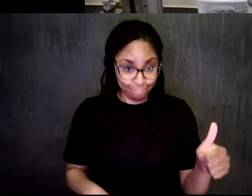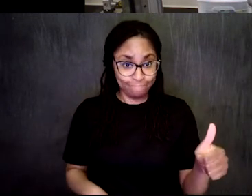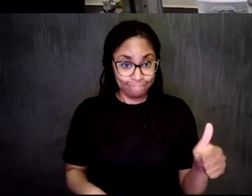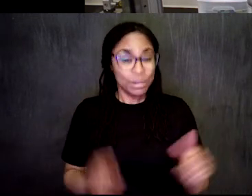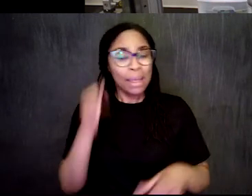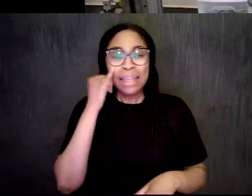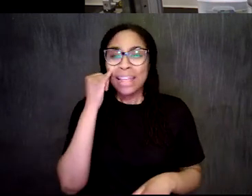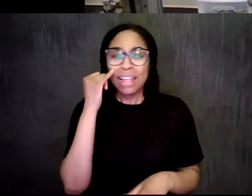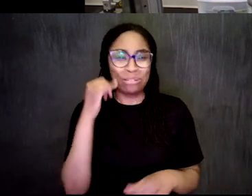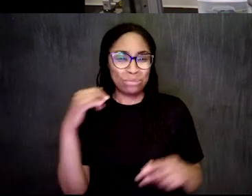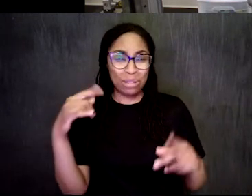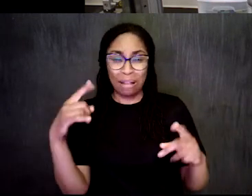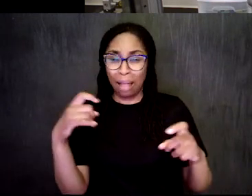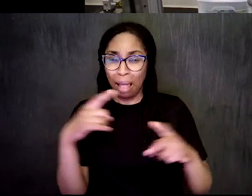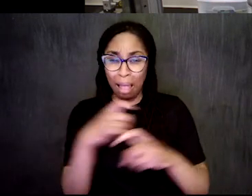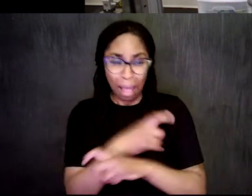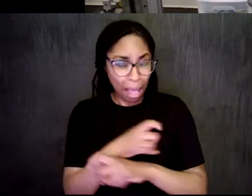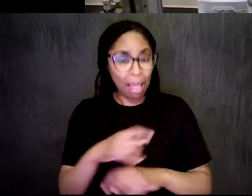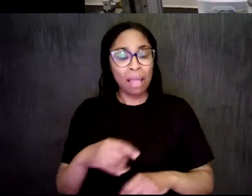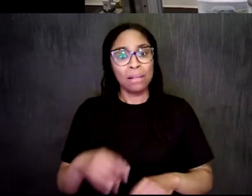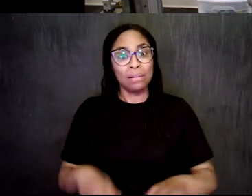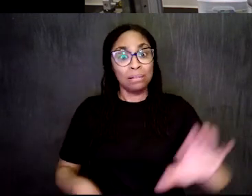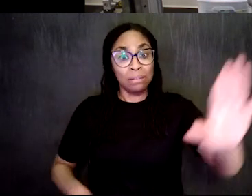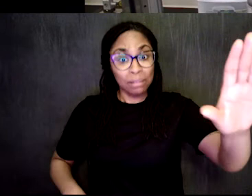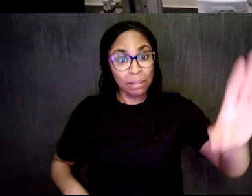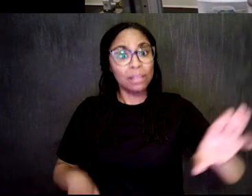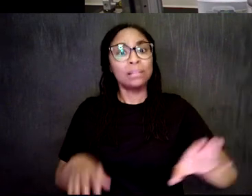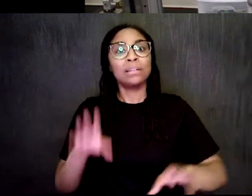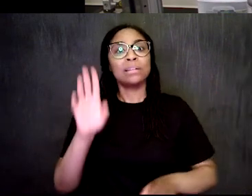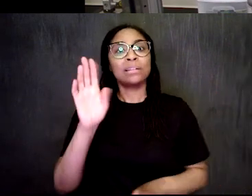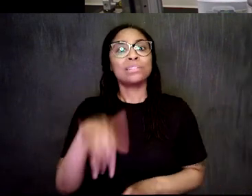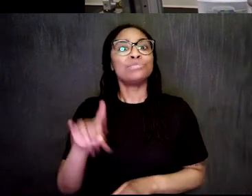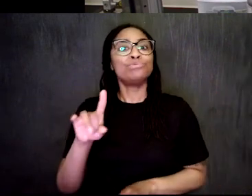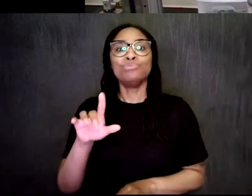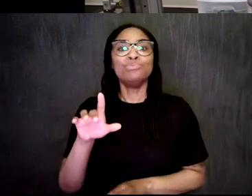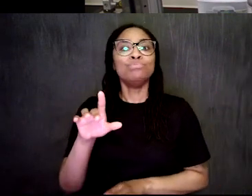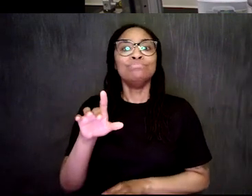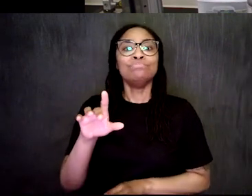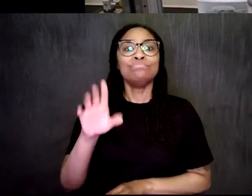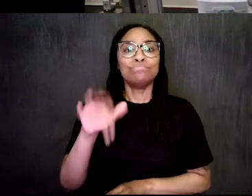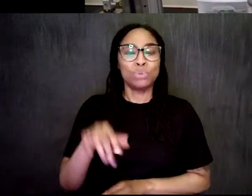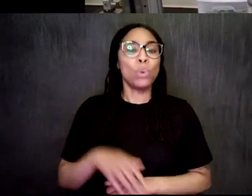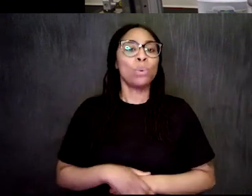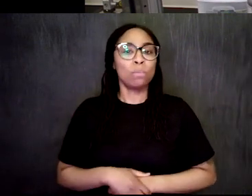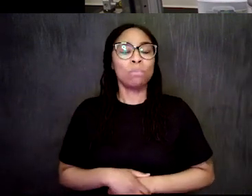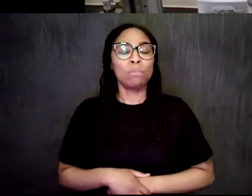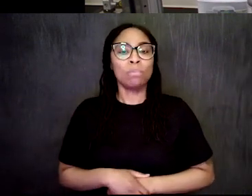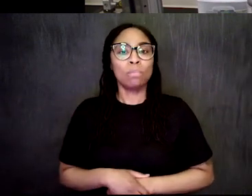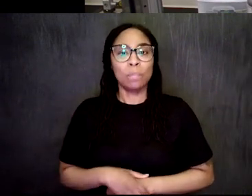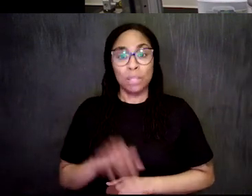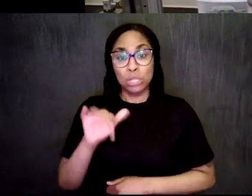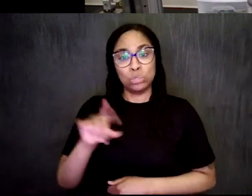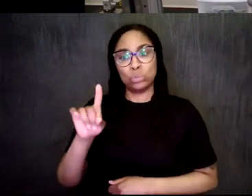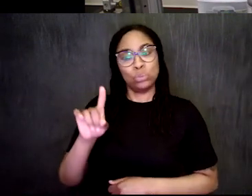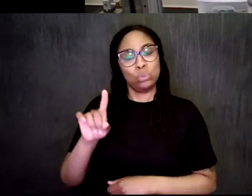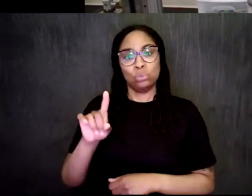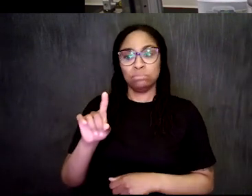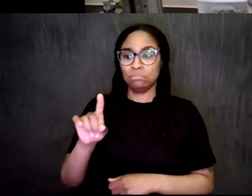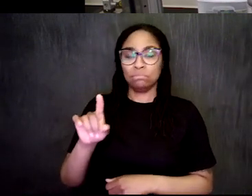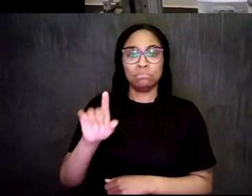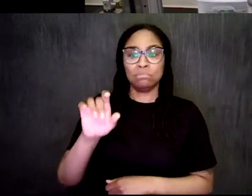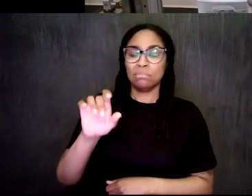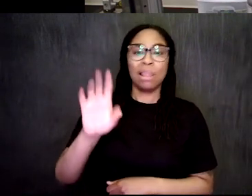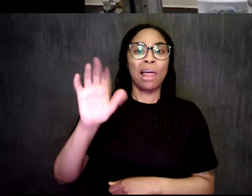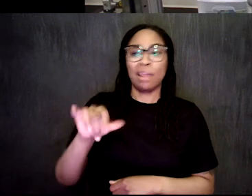each side. Again, if it's too difficult to go opposite arm, opposite leg, just do one limb at a time. All right, you